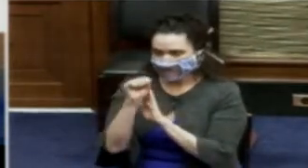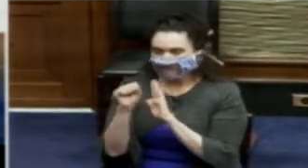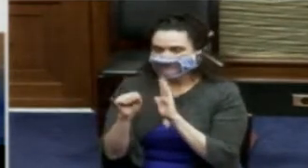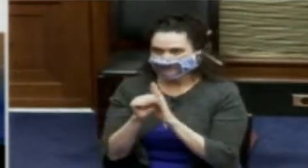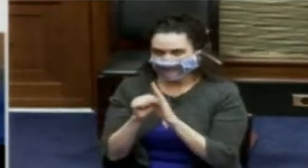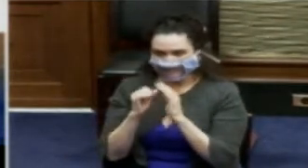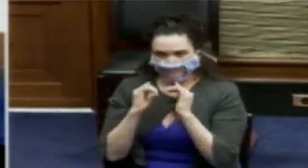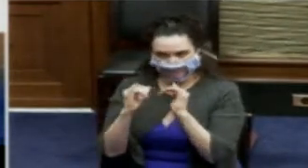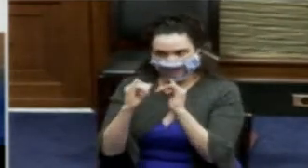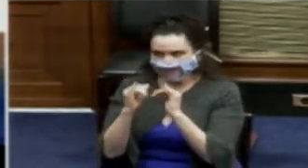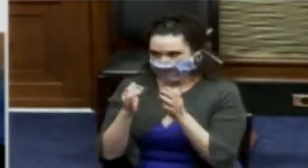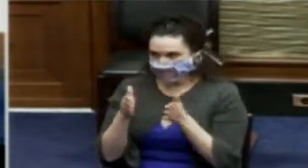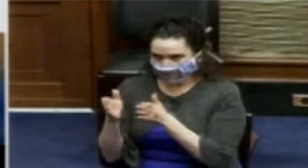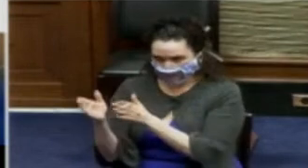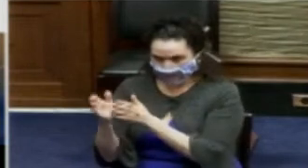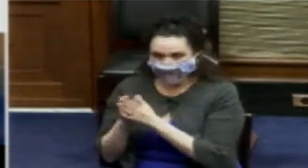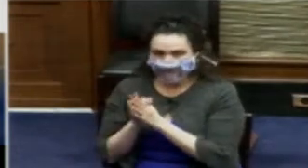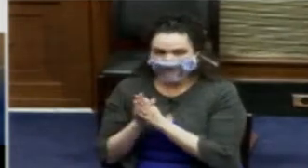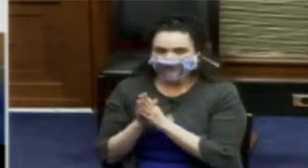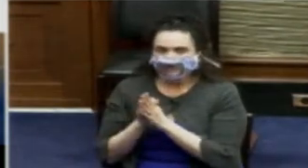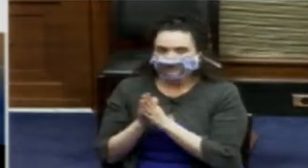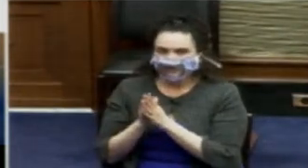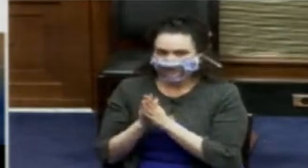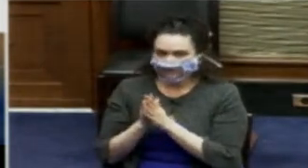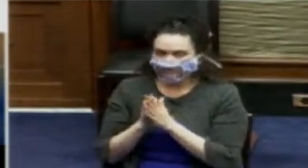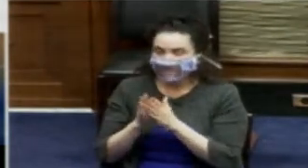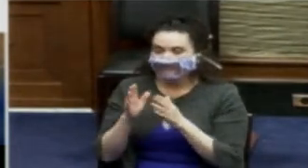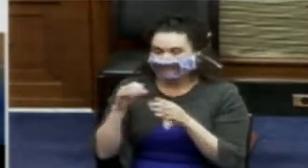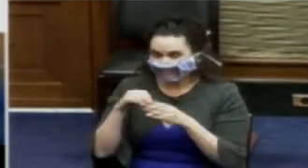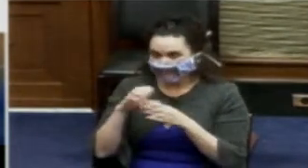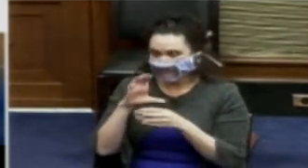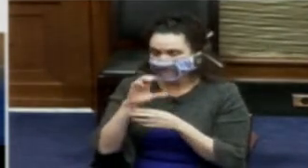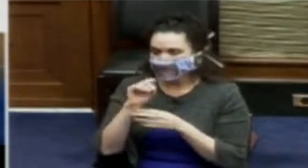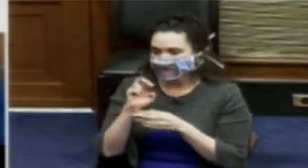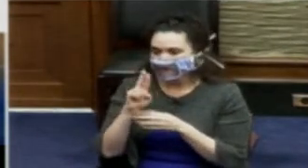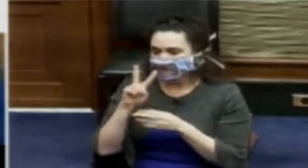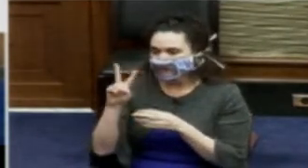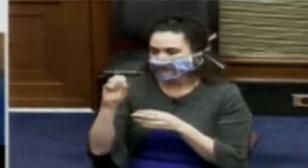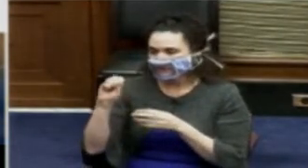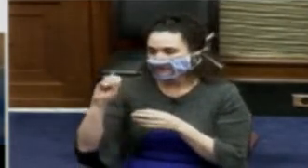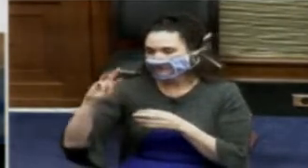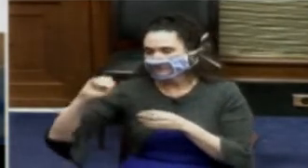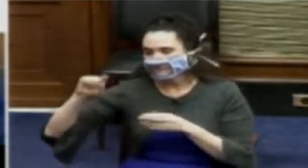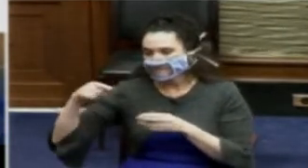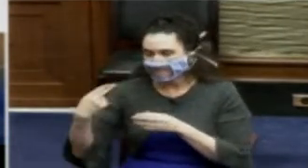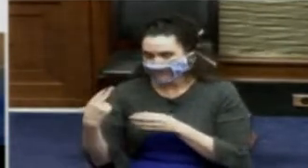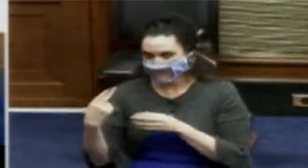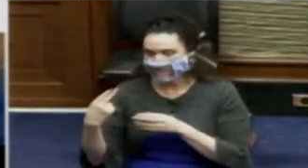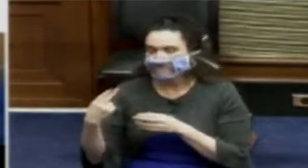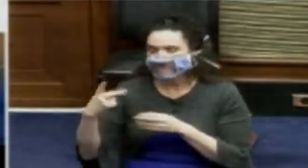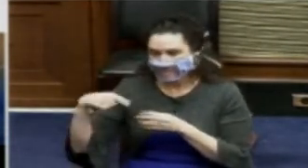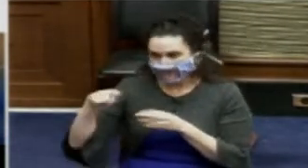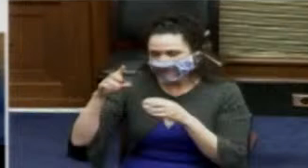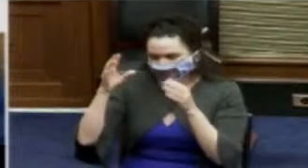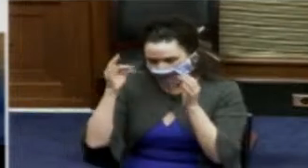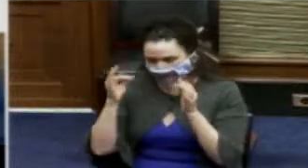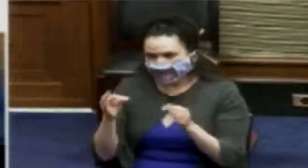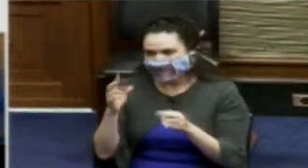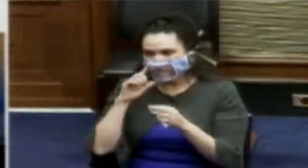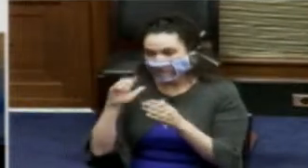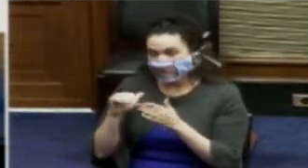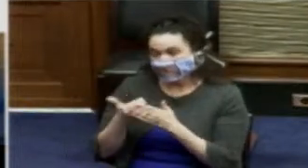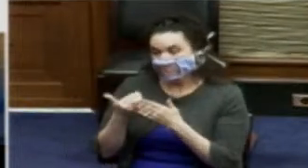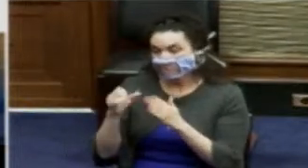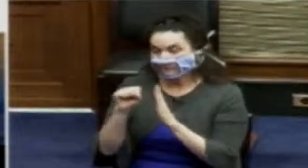respects, whatever. In Coyle versus Smith, the Supreme Court struck down a condition Congress imposed on the new state of Oklahoma,